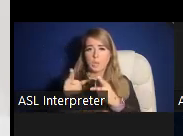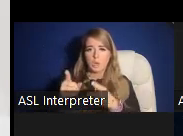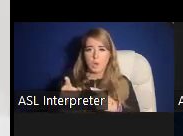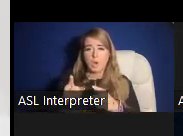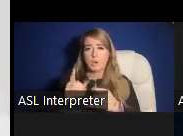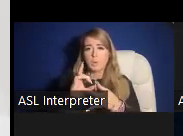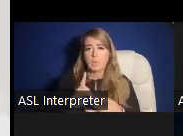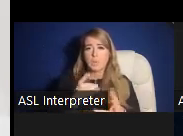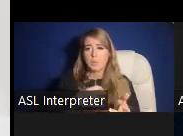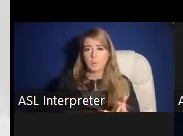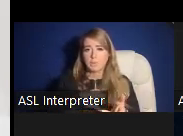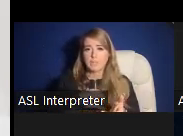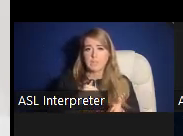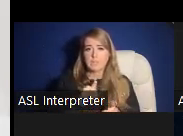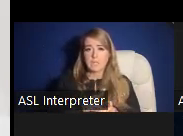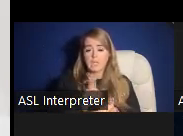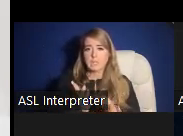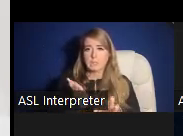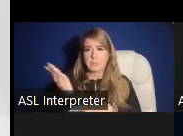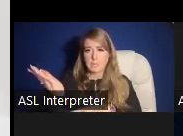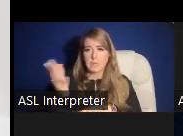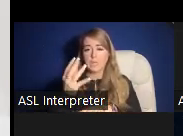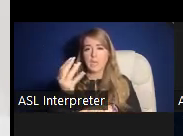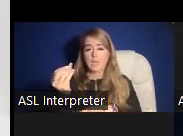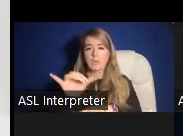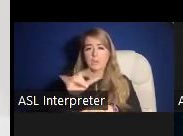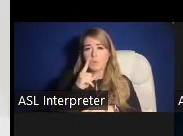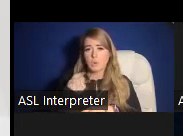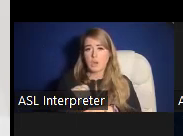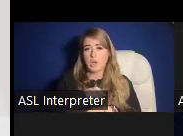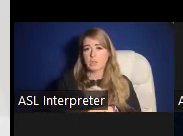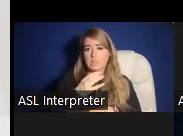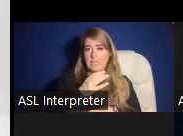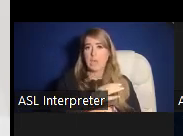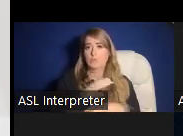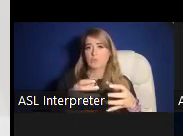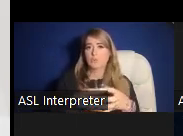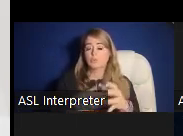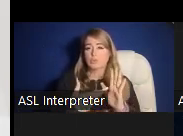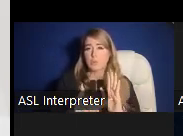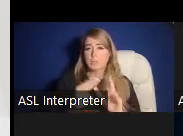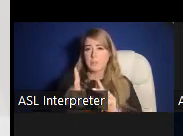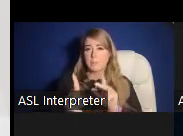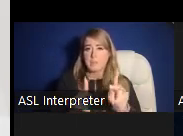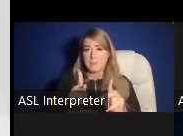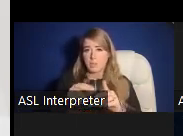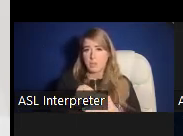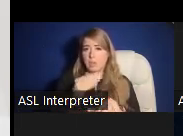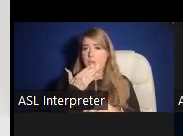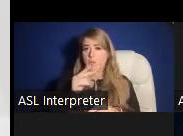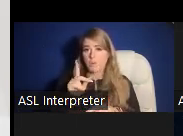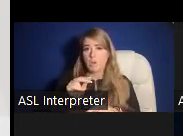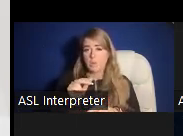as the grievances that are being submitted. And for us as the council who represent the people of Colorado, you